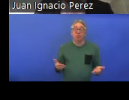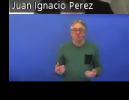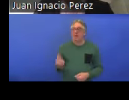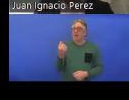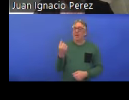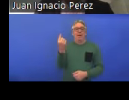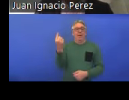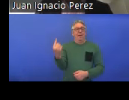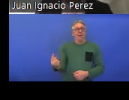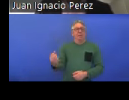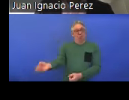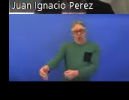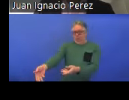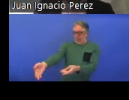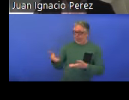individual complaints,